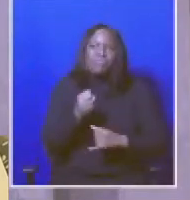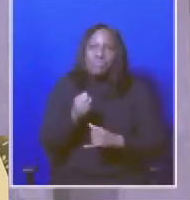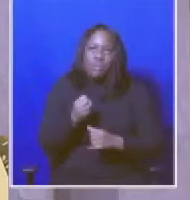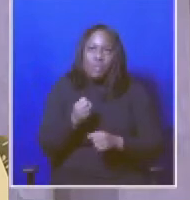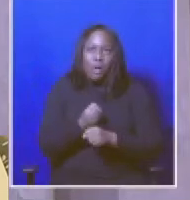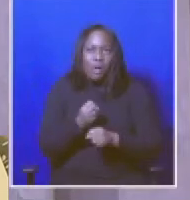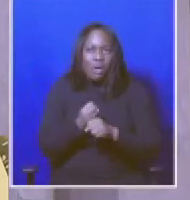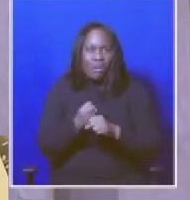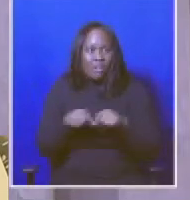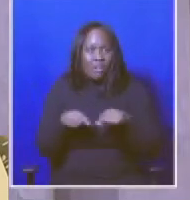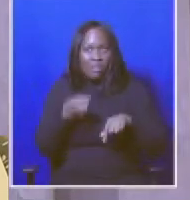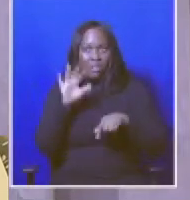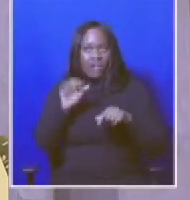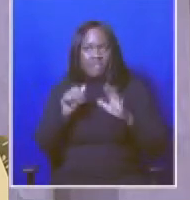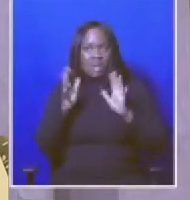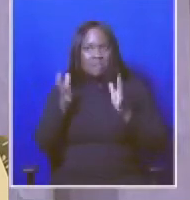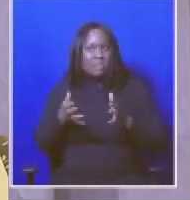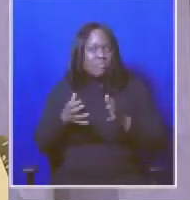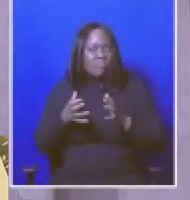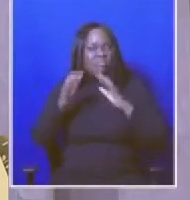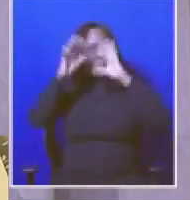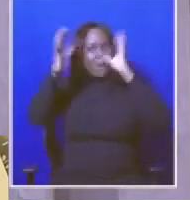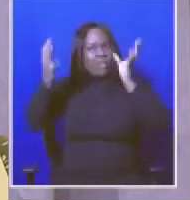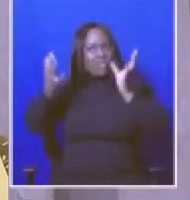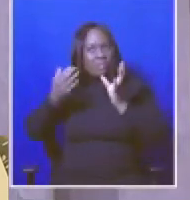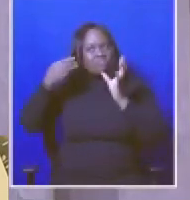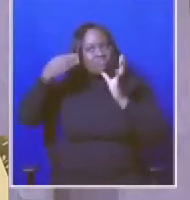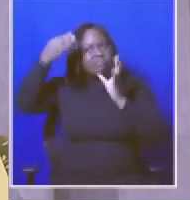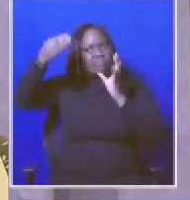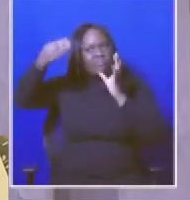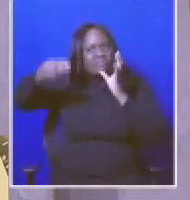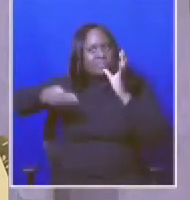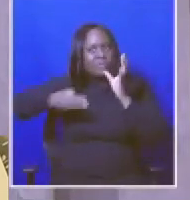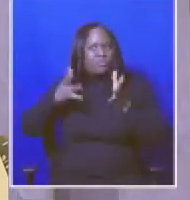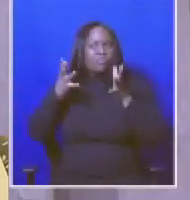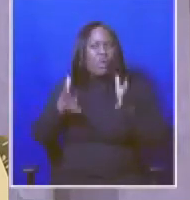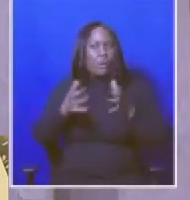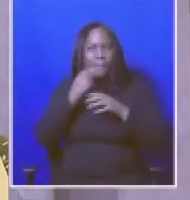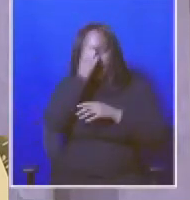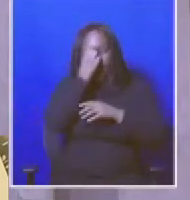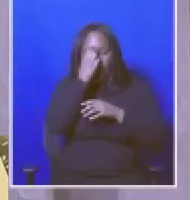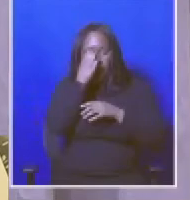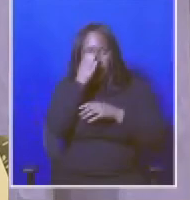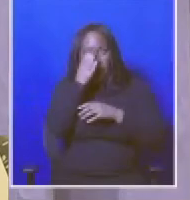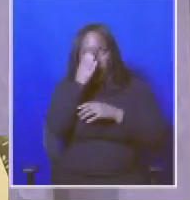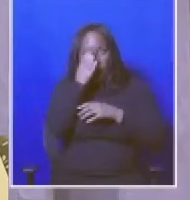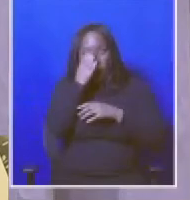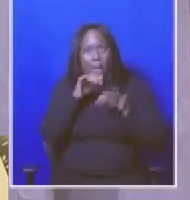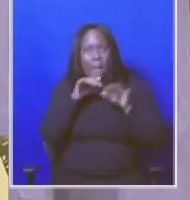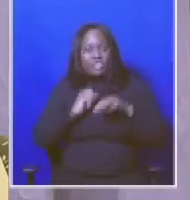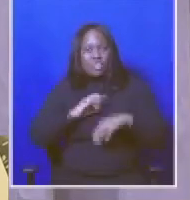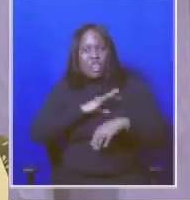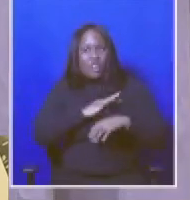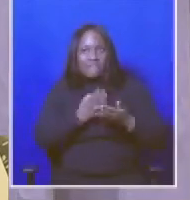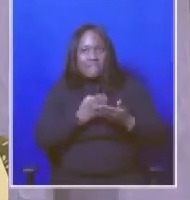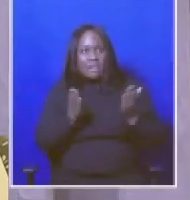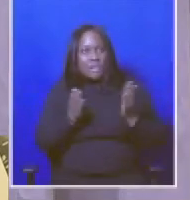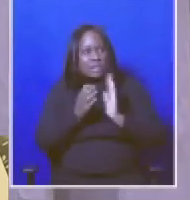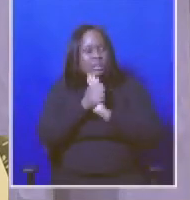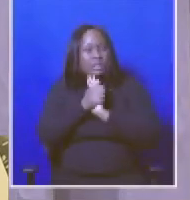done everywhere in the world. There'll never be a time when you have all the skills in